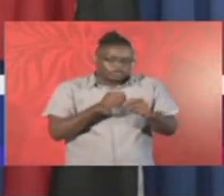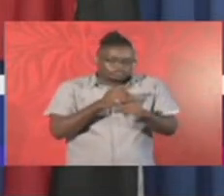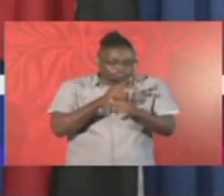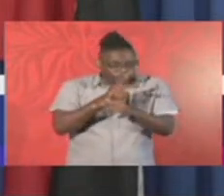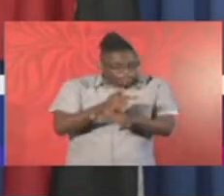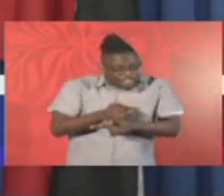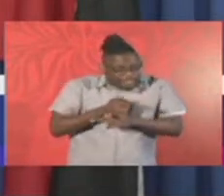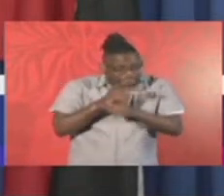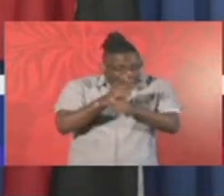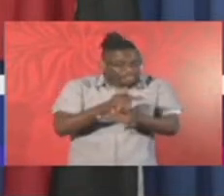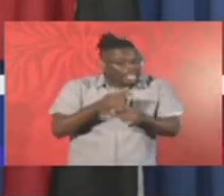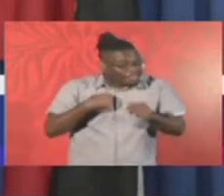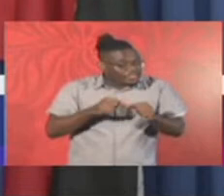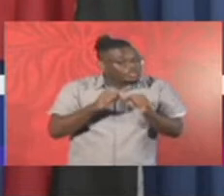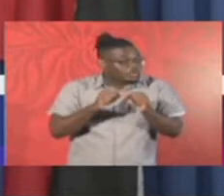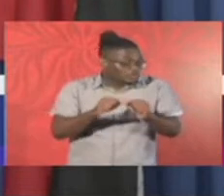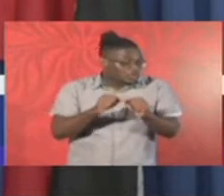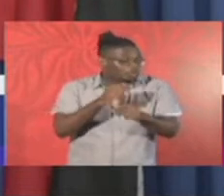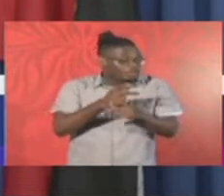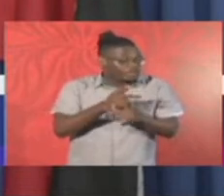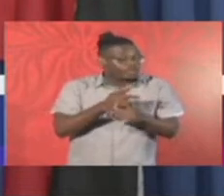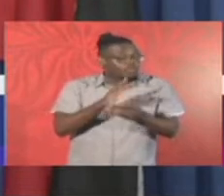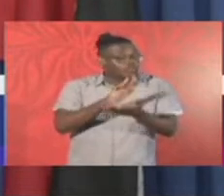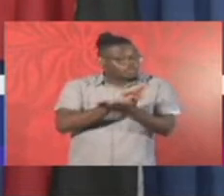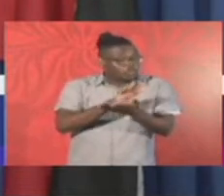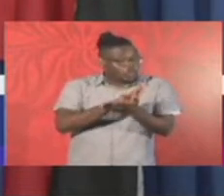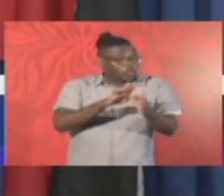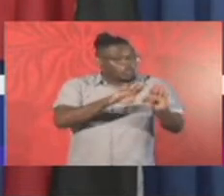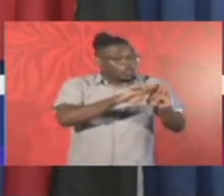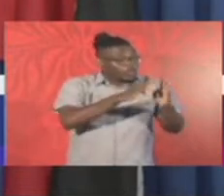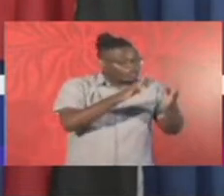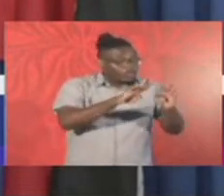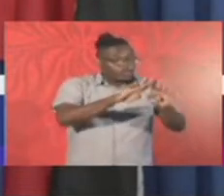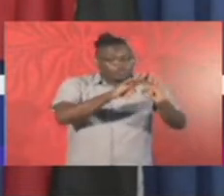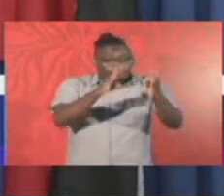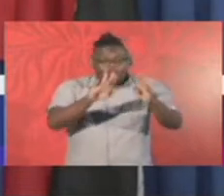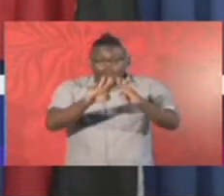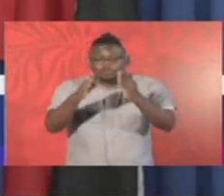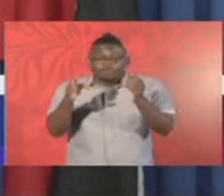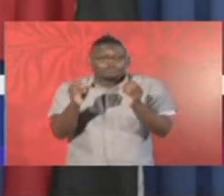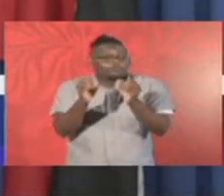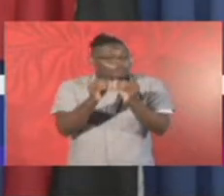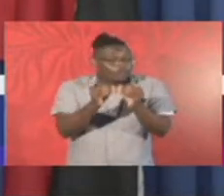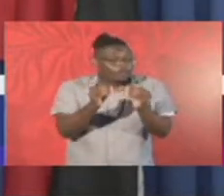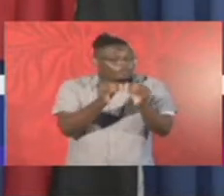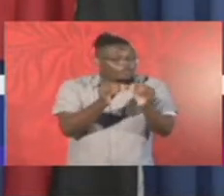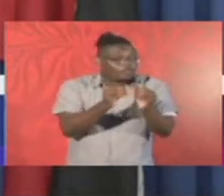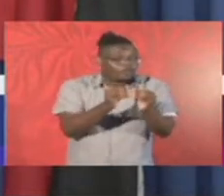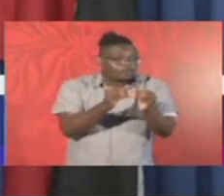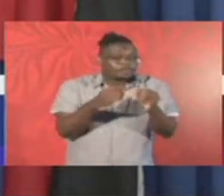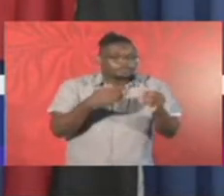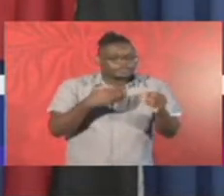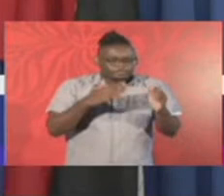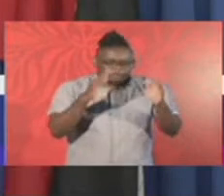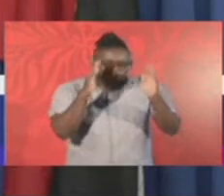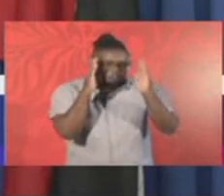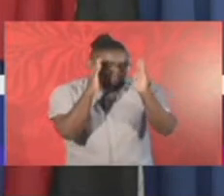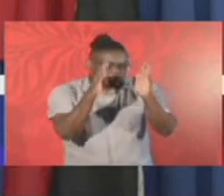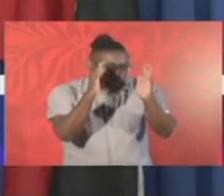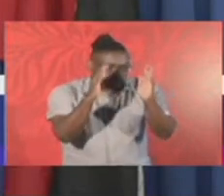remove our restrictions. We are currently evaluating the effect of the last restrictions that we